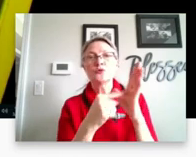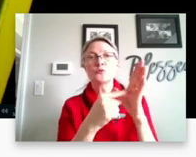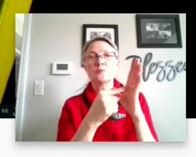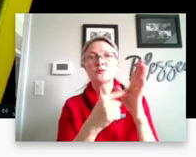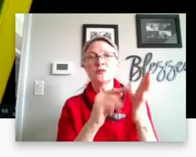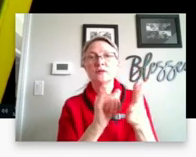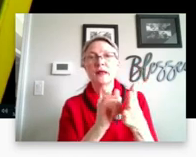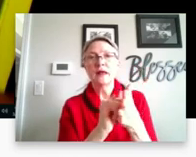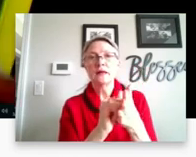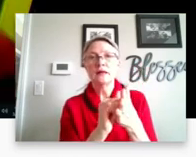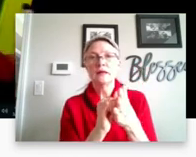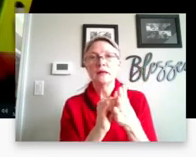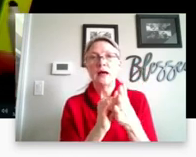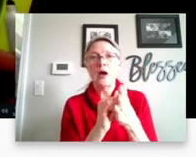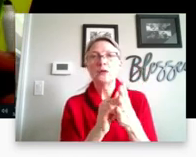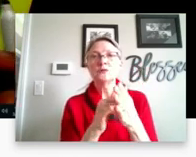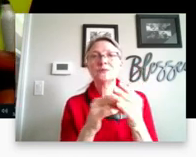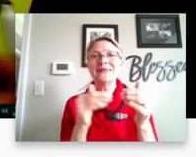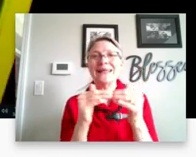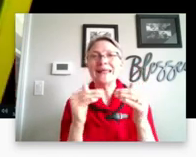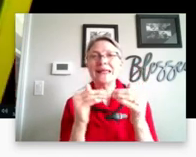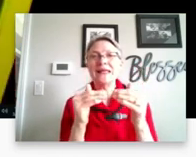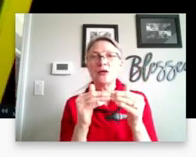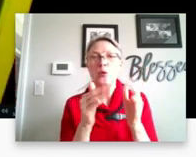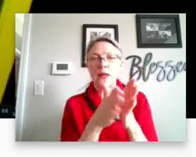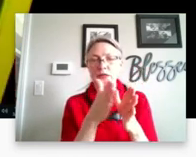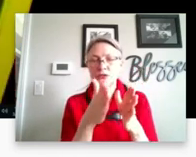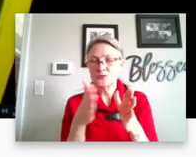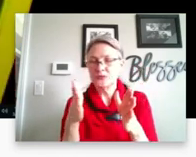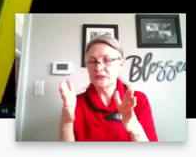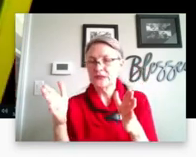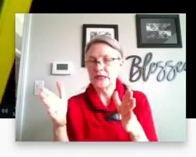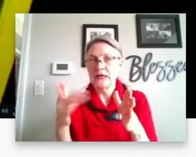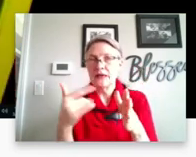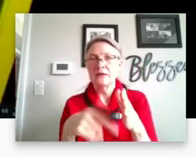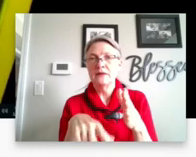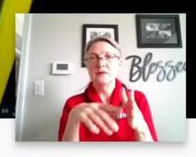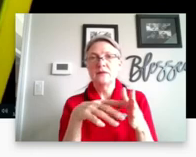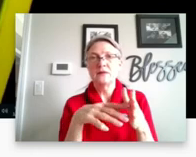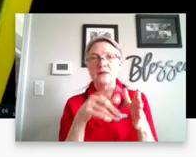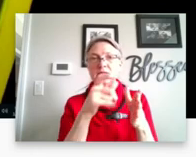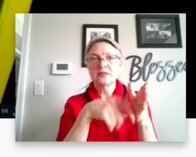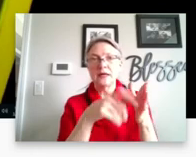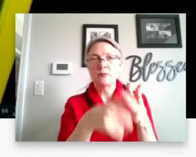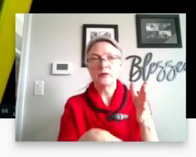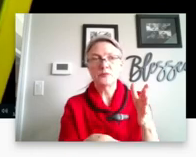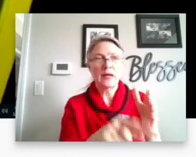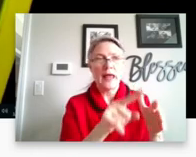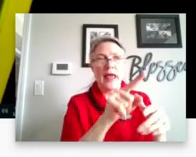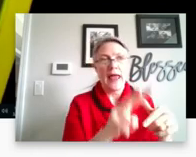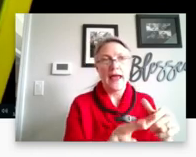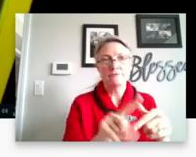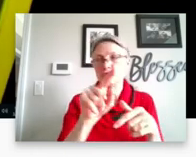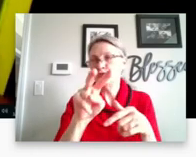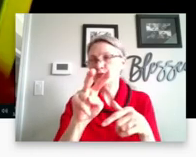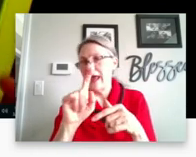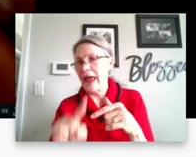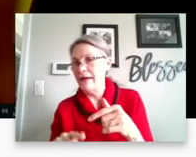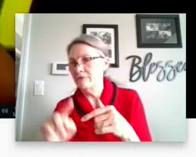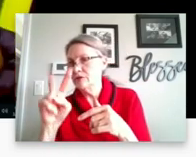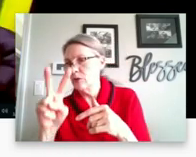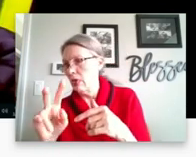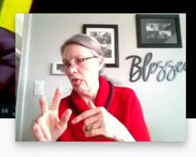to move in equal increments, just like we did in our table, right? I don't jump from 1/2 inch to 2.5 inches.